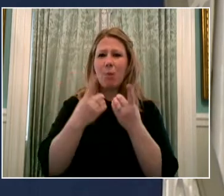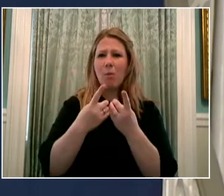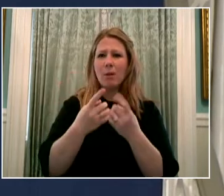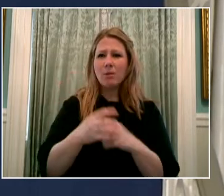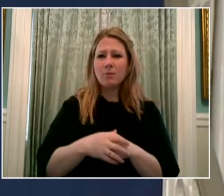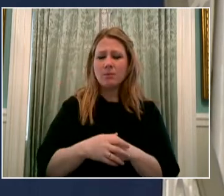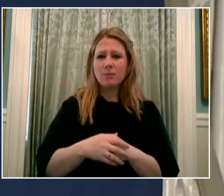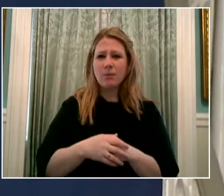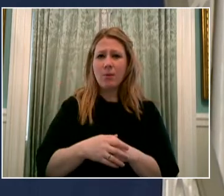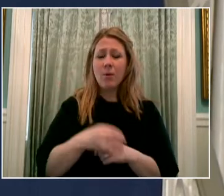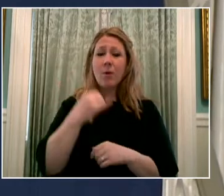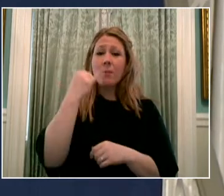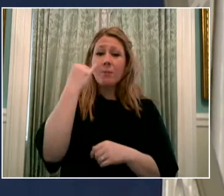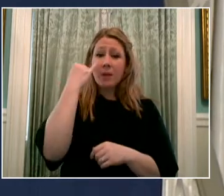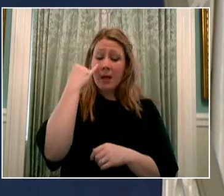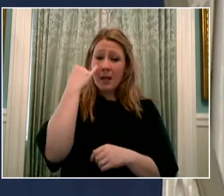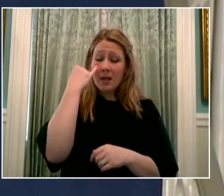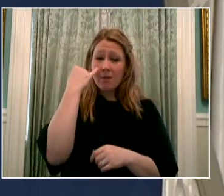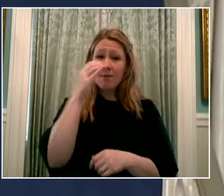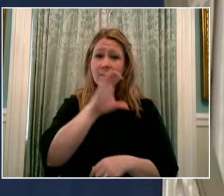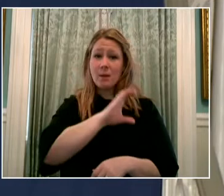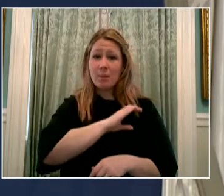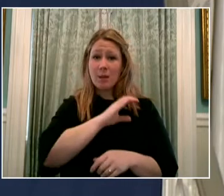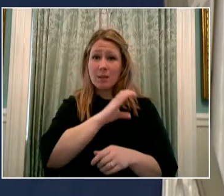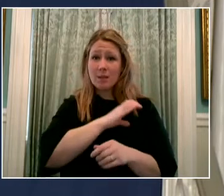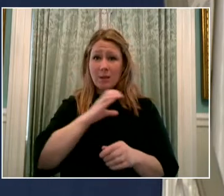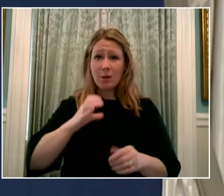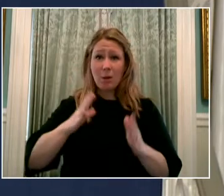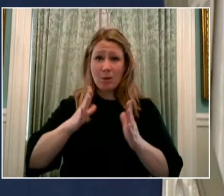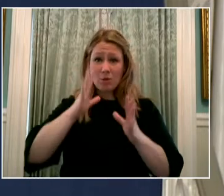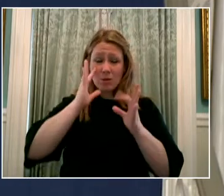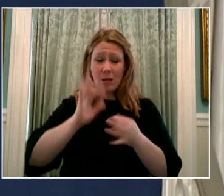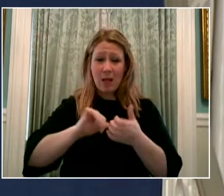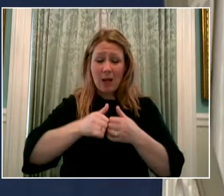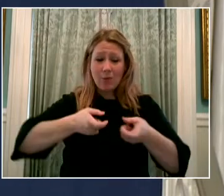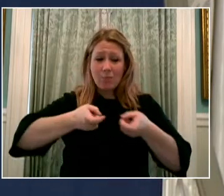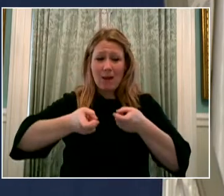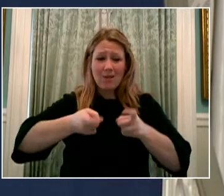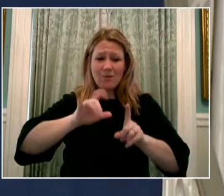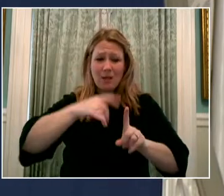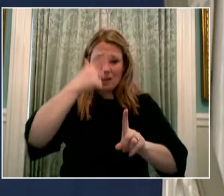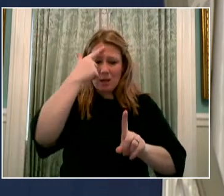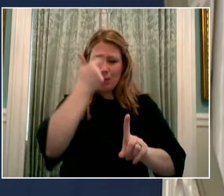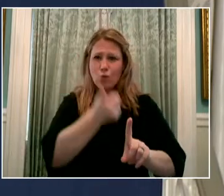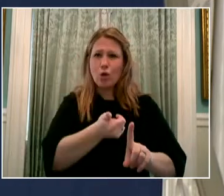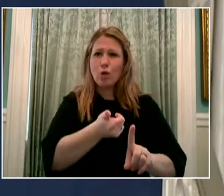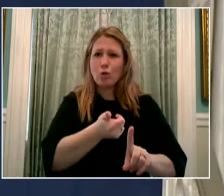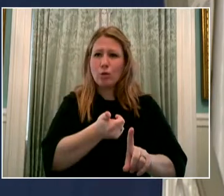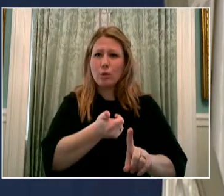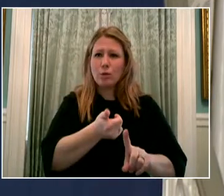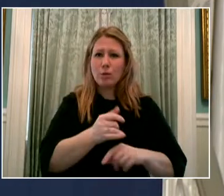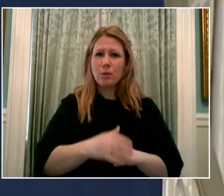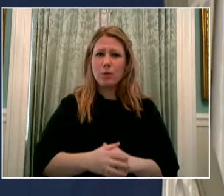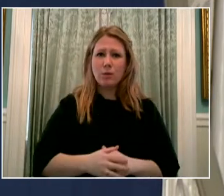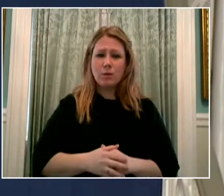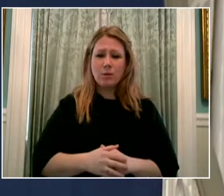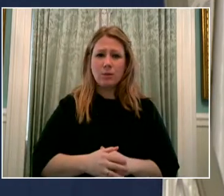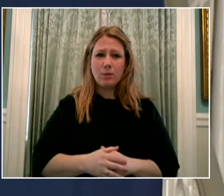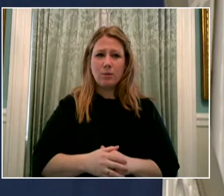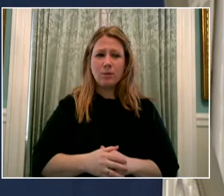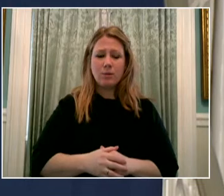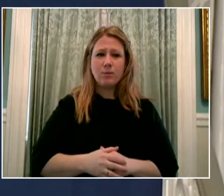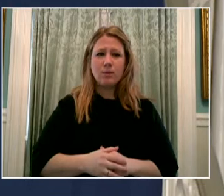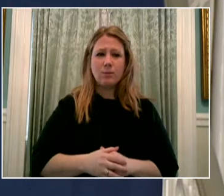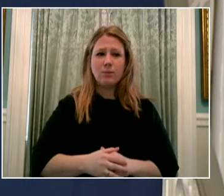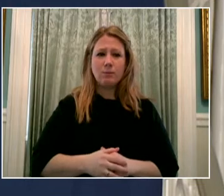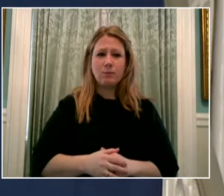police commissioner make a determination on how she wants to handle that, that's up to her. And I'm just a big believer